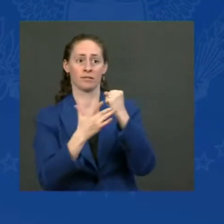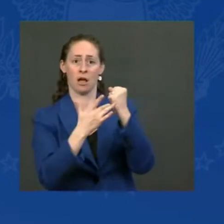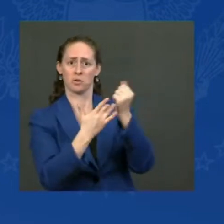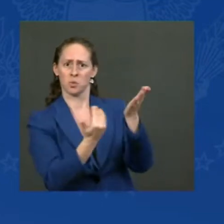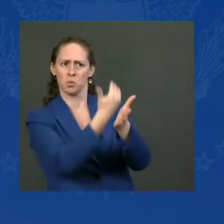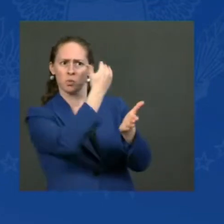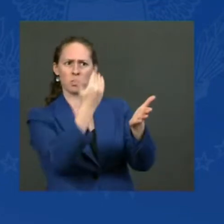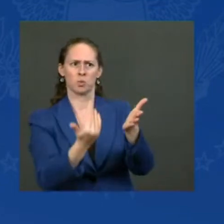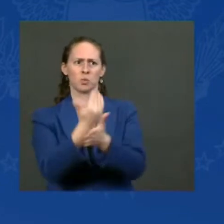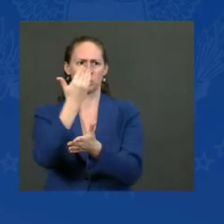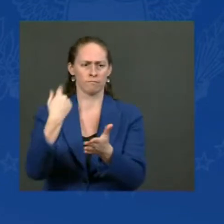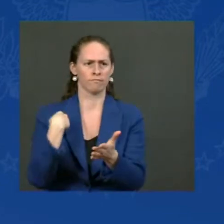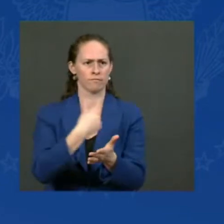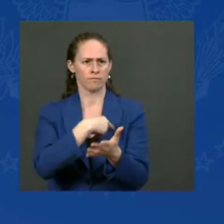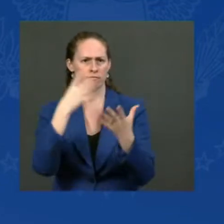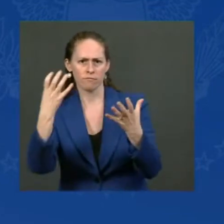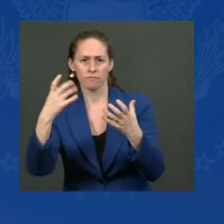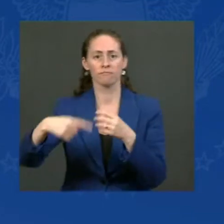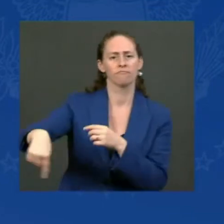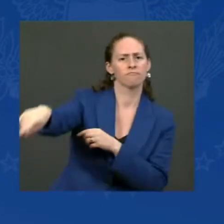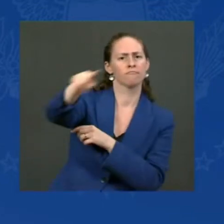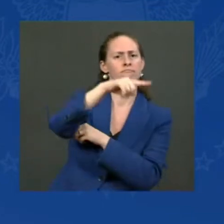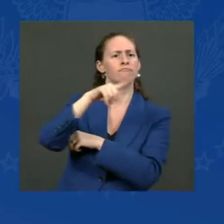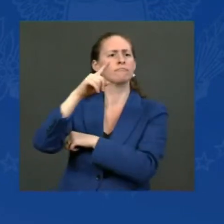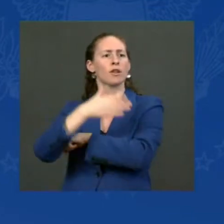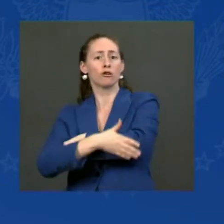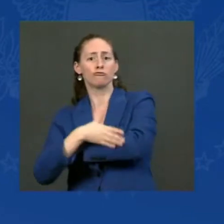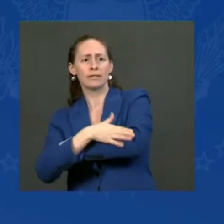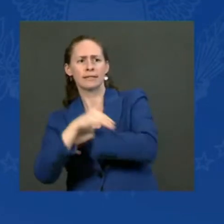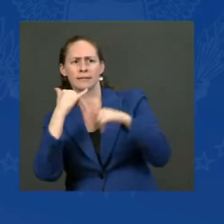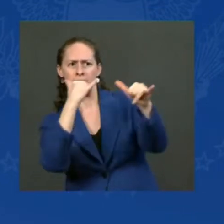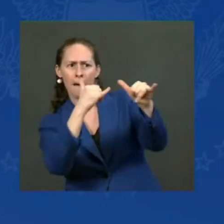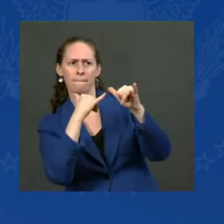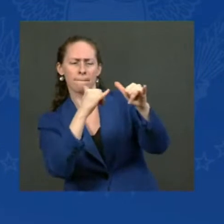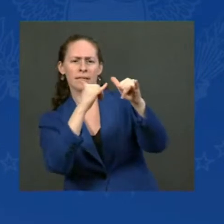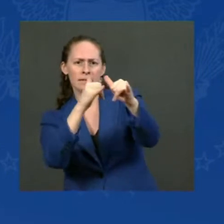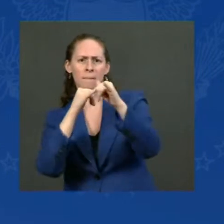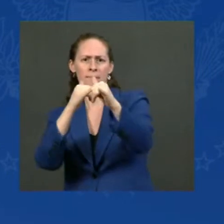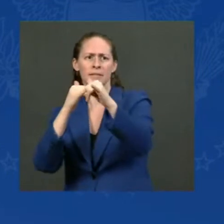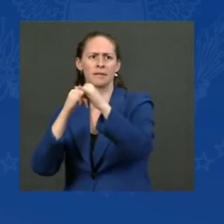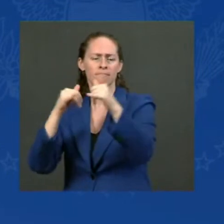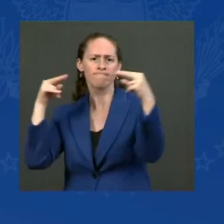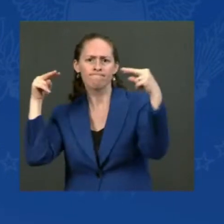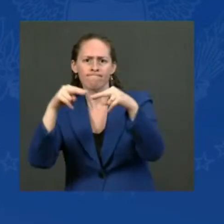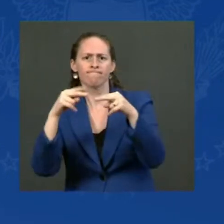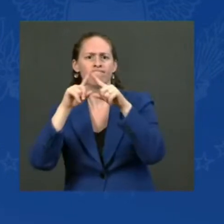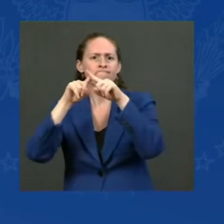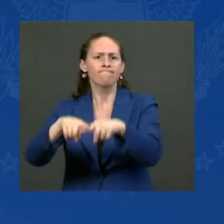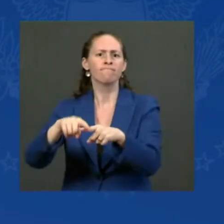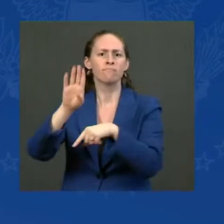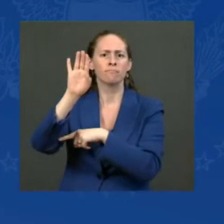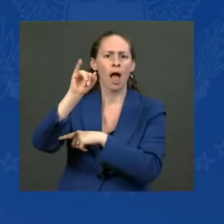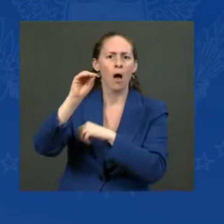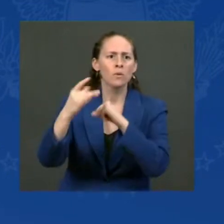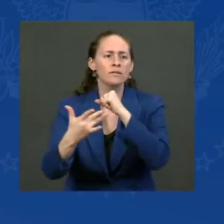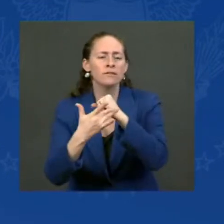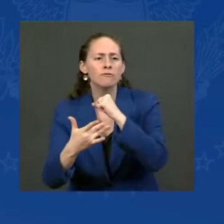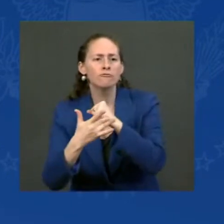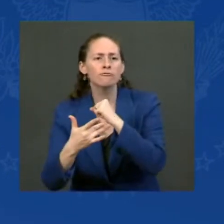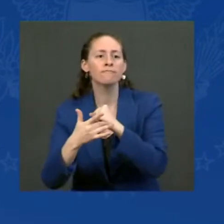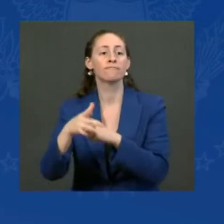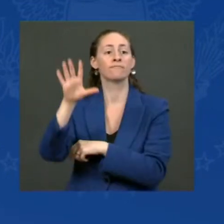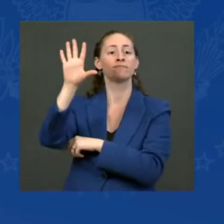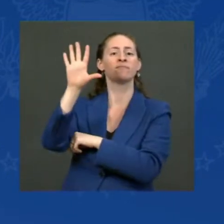ensure that new advances in areas from biotechnology to quantum computing, 5G, artificial intelligence, and